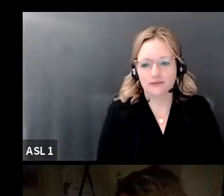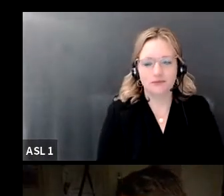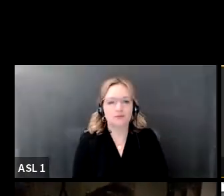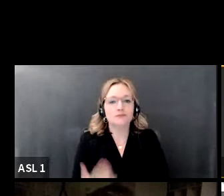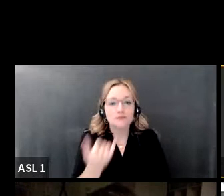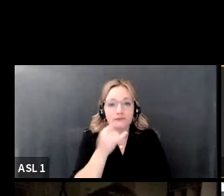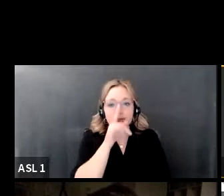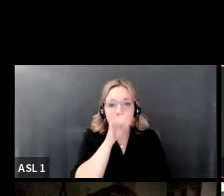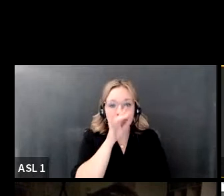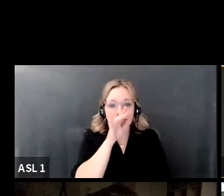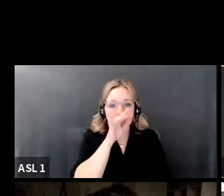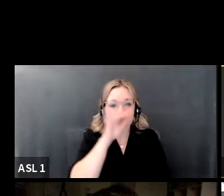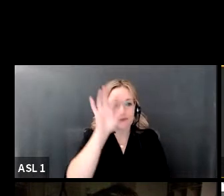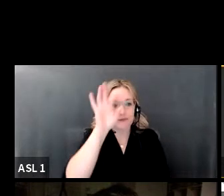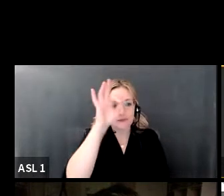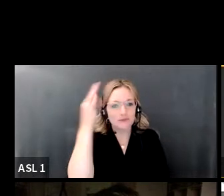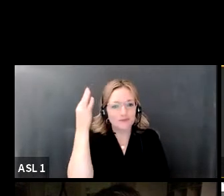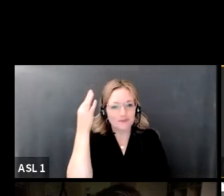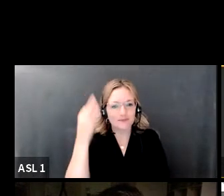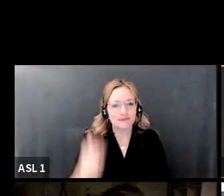with equality